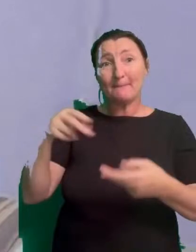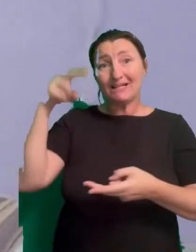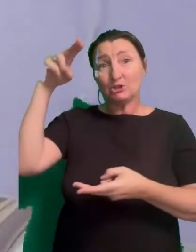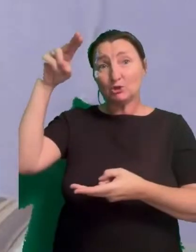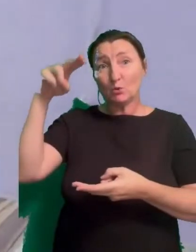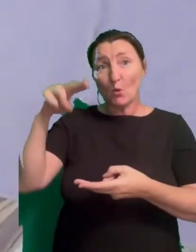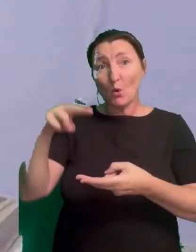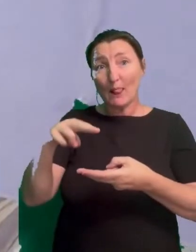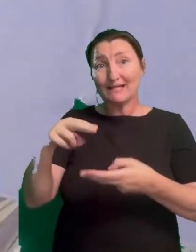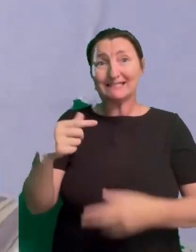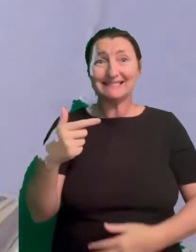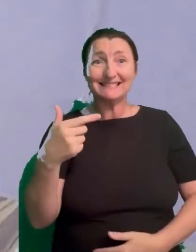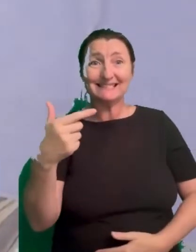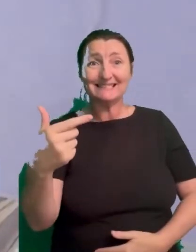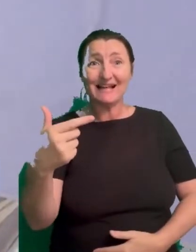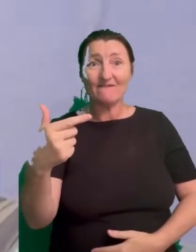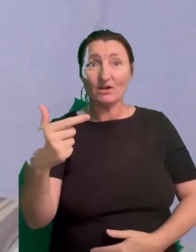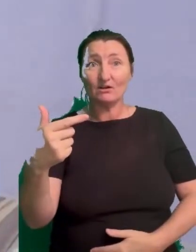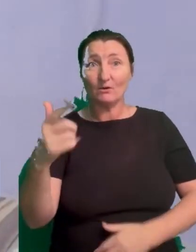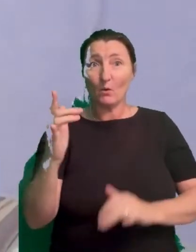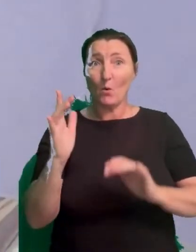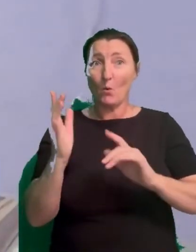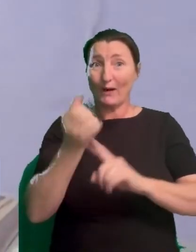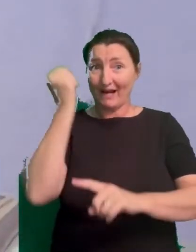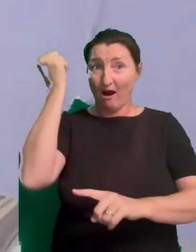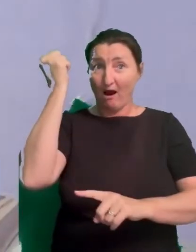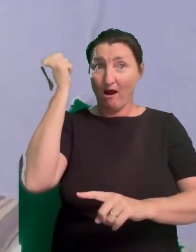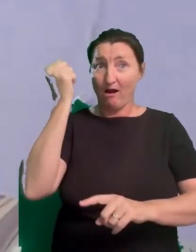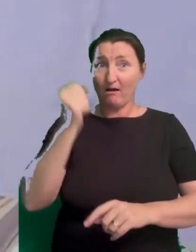winners, and on 10th